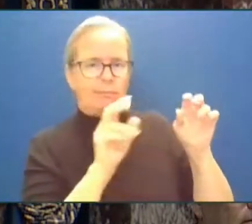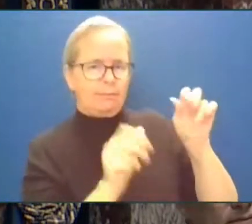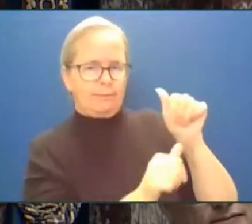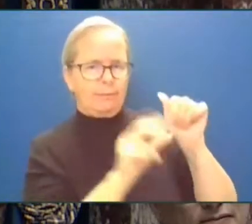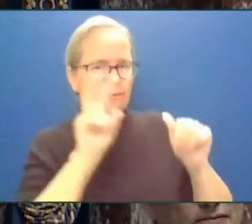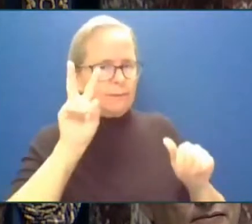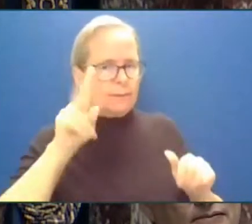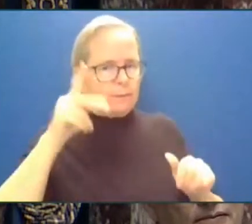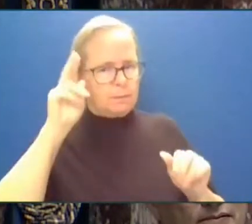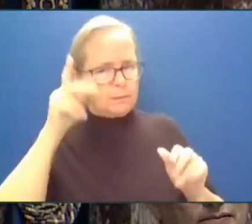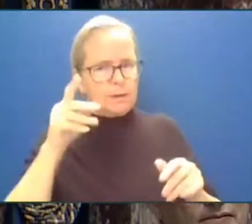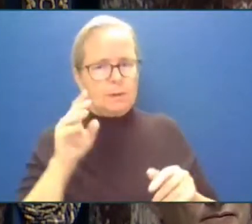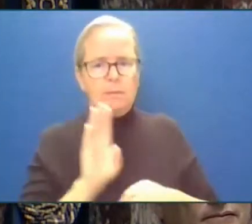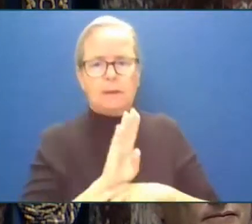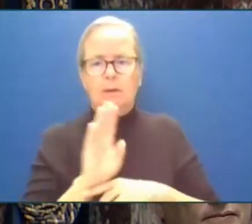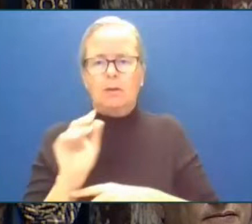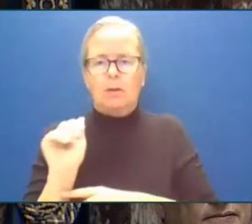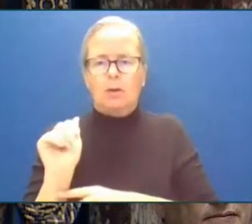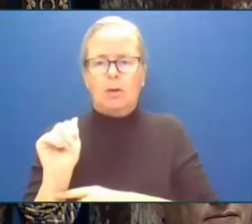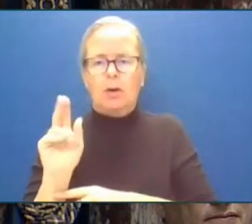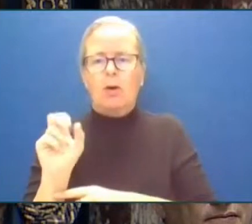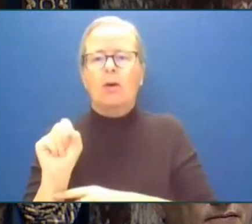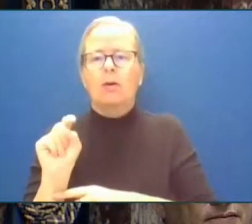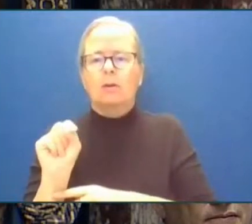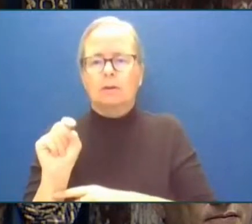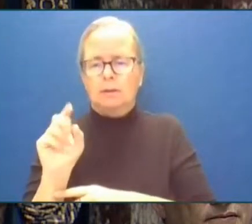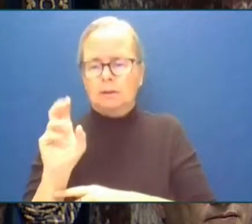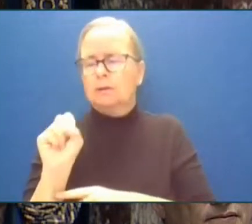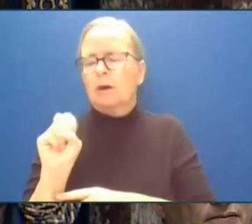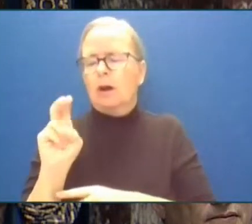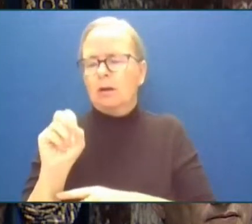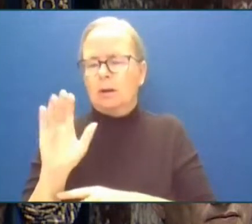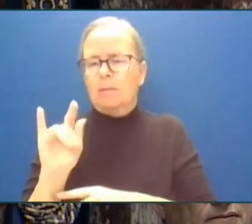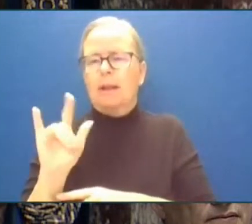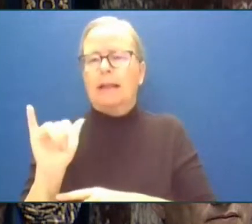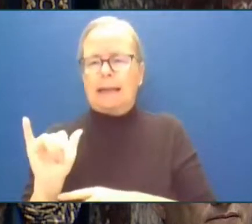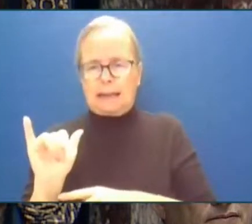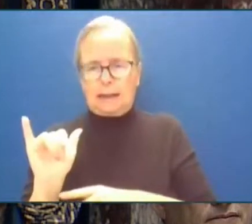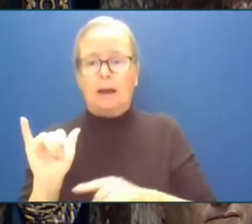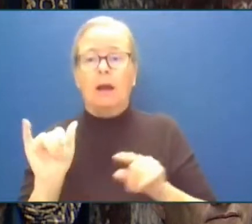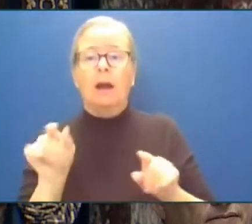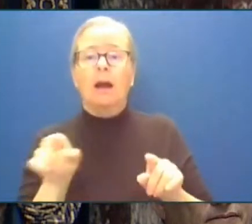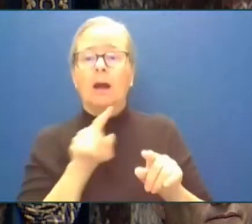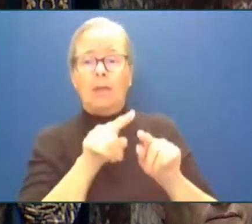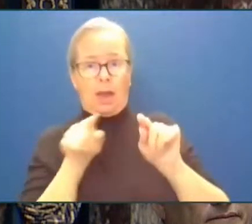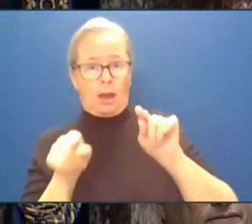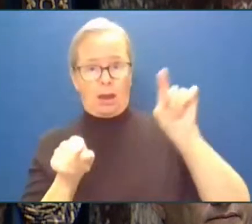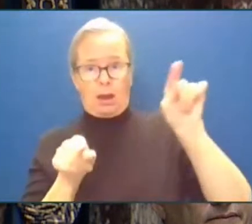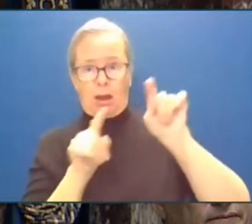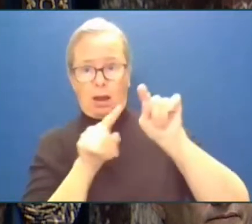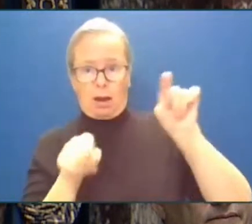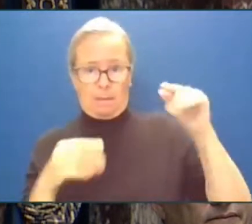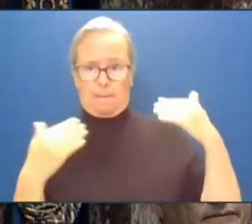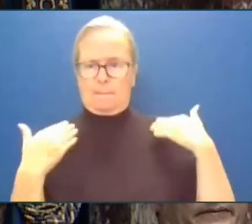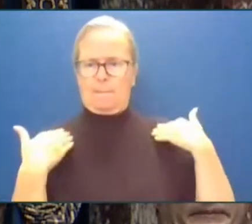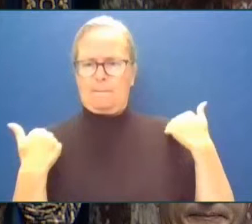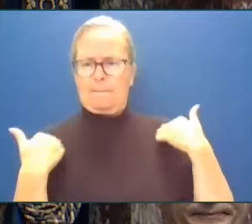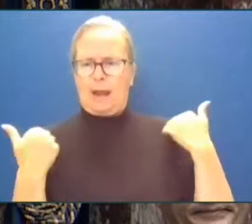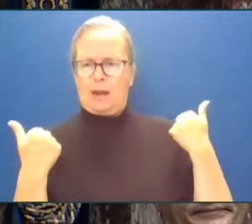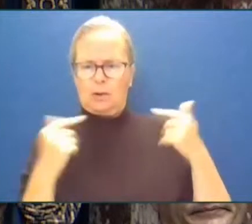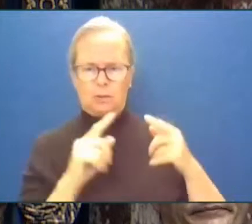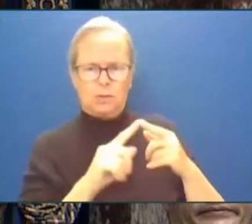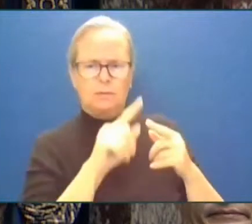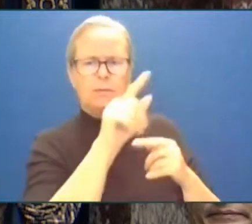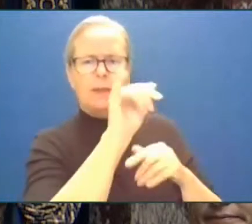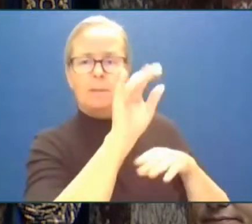forest industry continues to turn in this province, Mr. Speaker. So I'm going to ask a very specific question of the